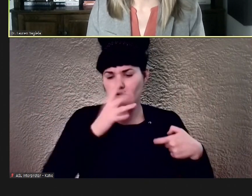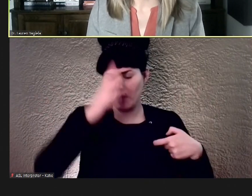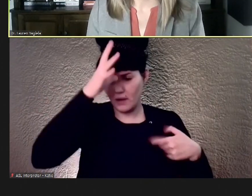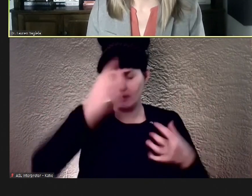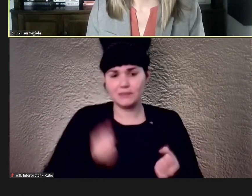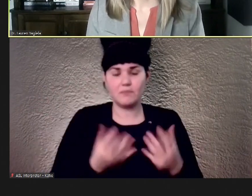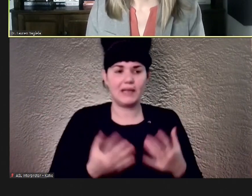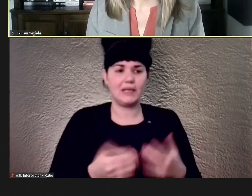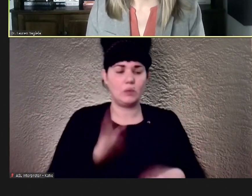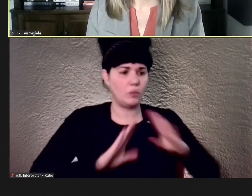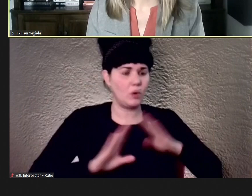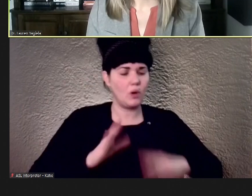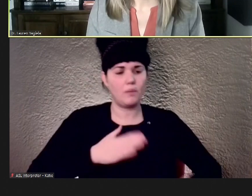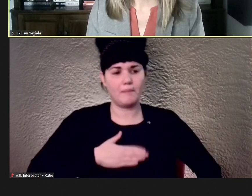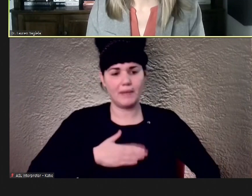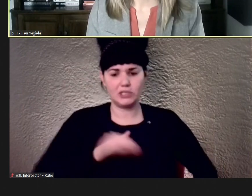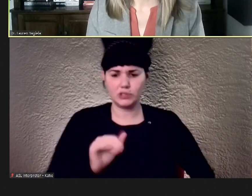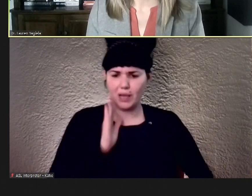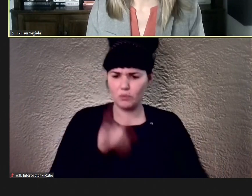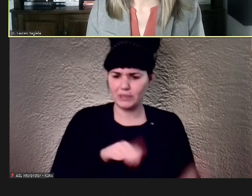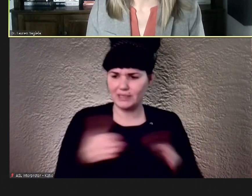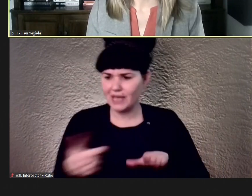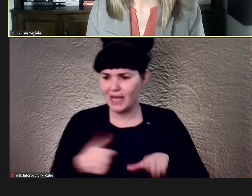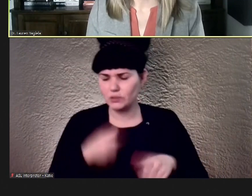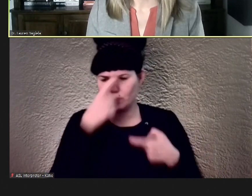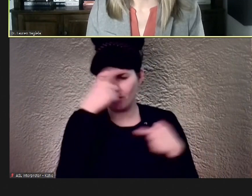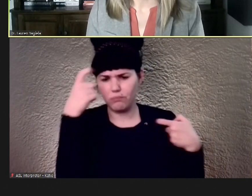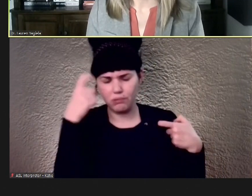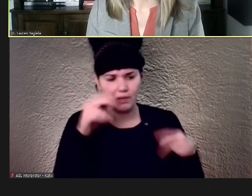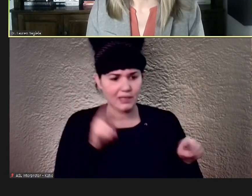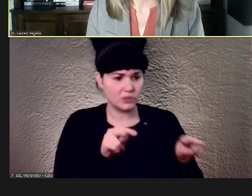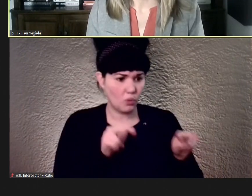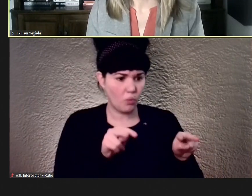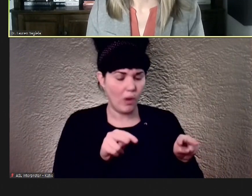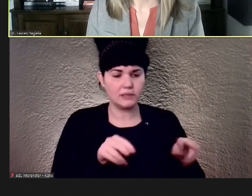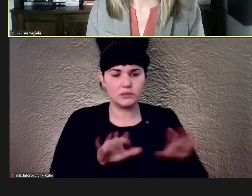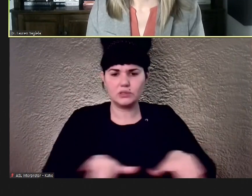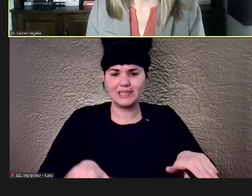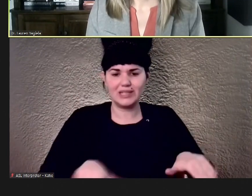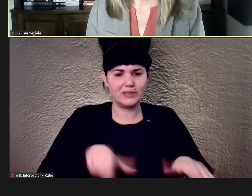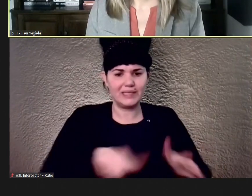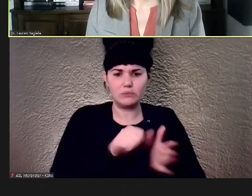may die, and it is traumatic to watch their children need procedures and be so ill.